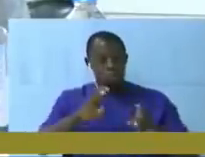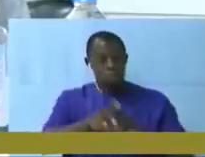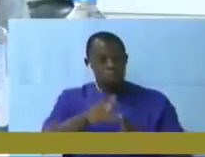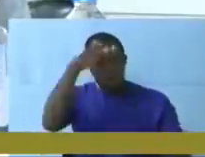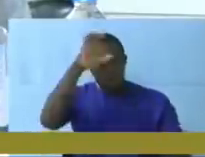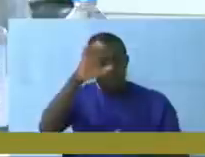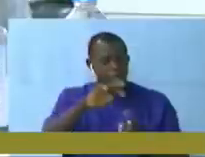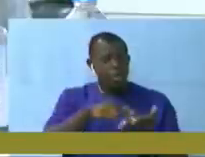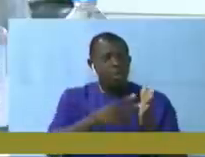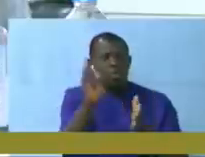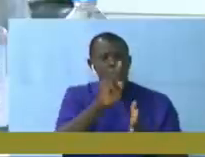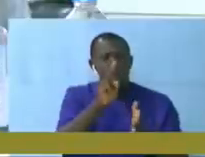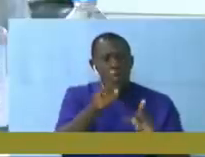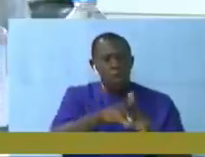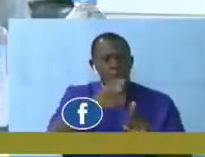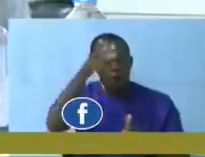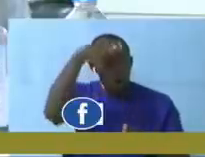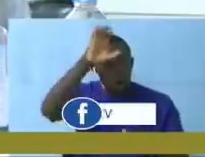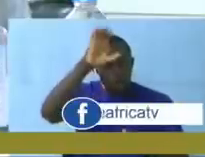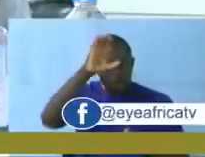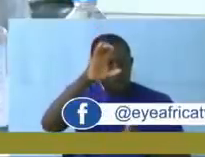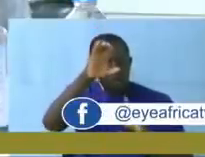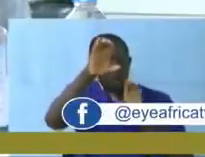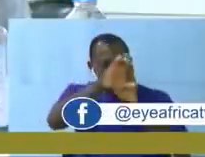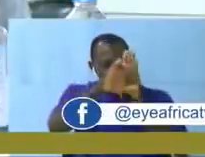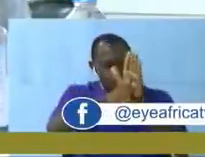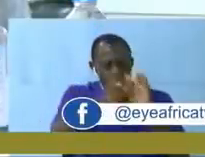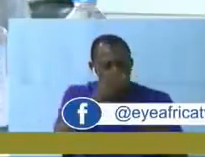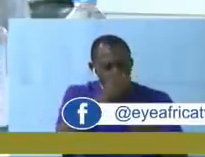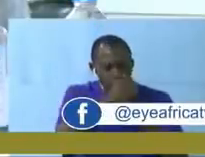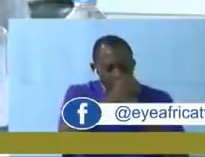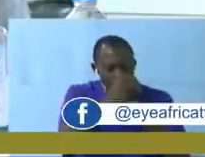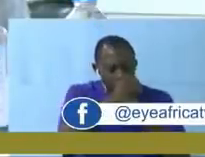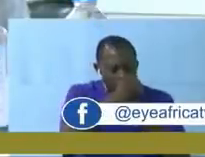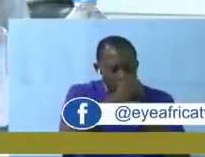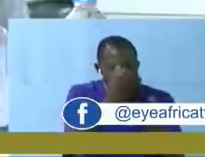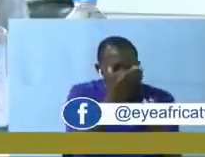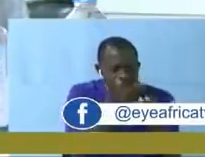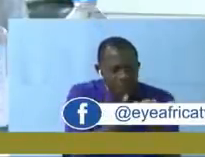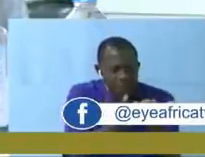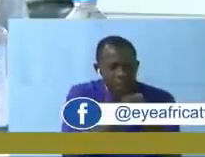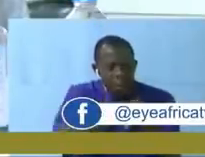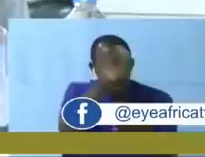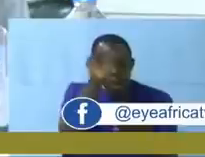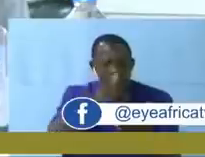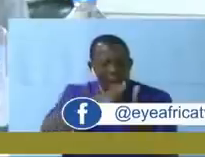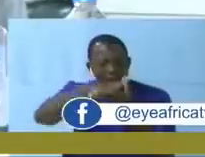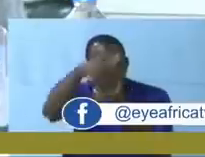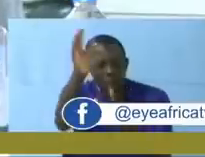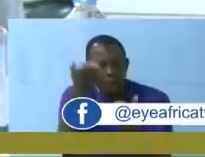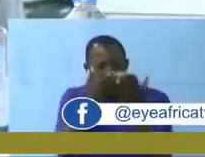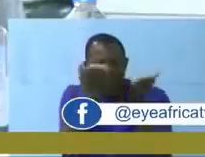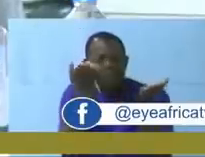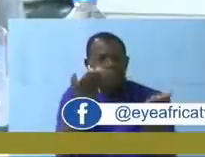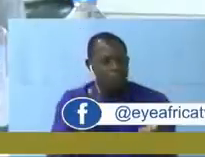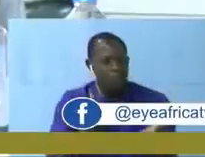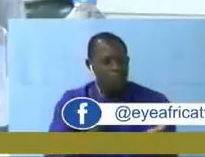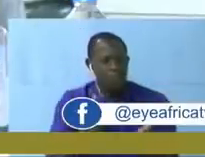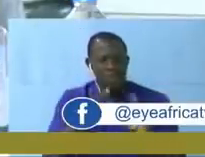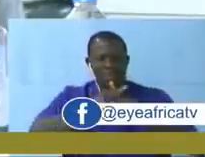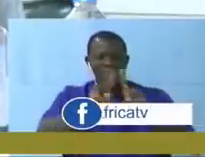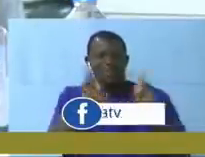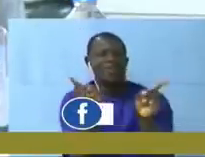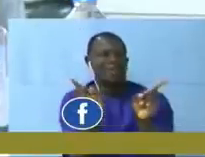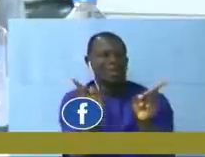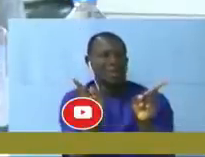different from what came out of the kitchen. So it's like getting domada